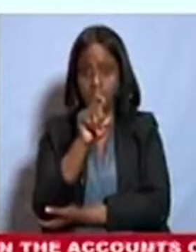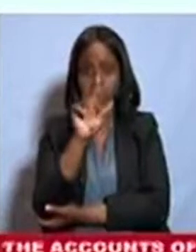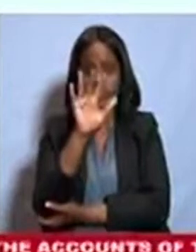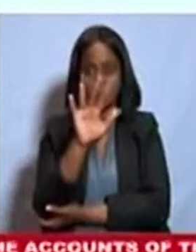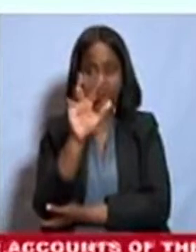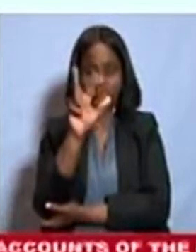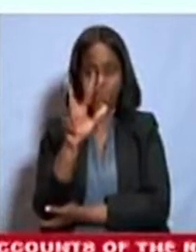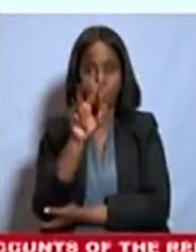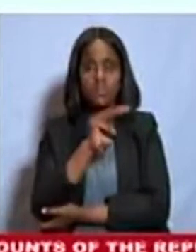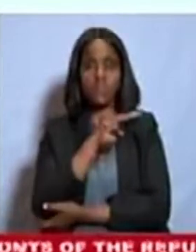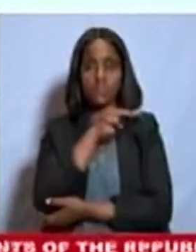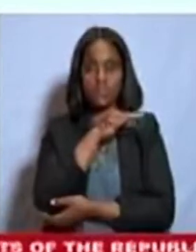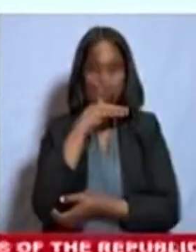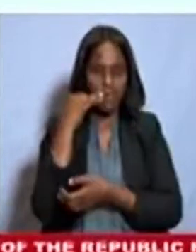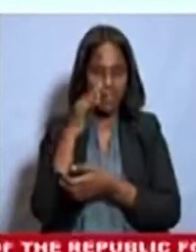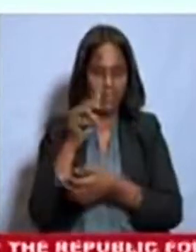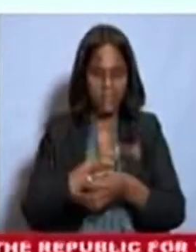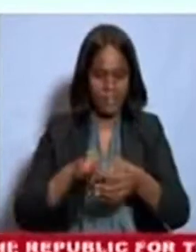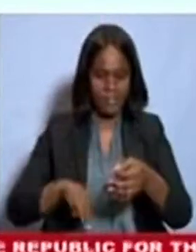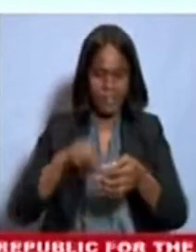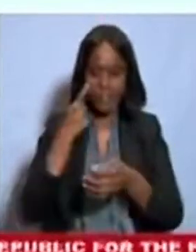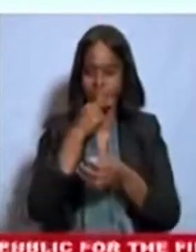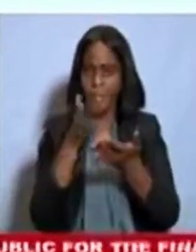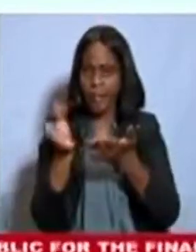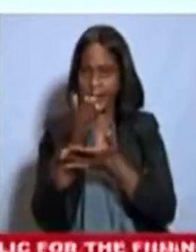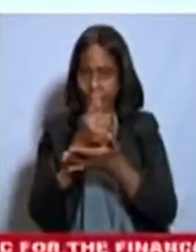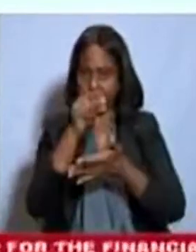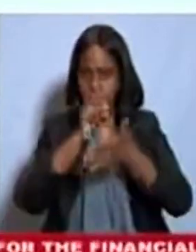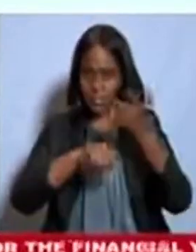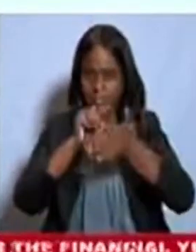2,153 farmer members who collected inputs costing